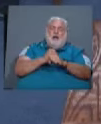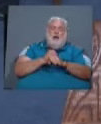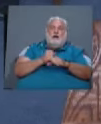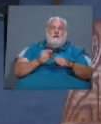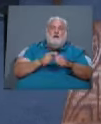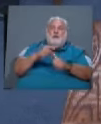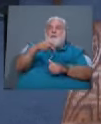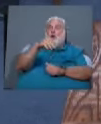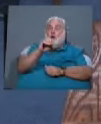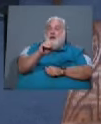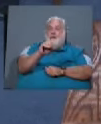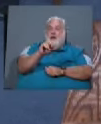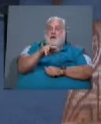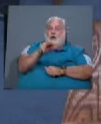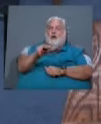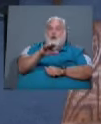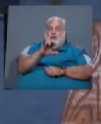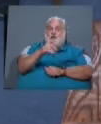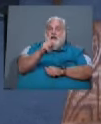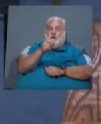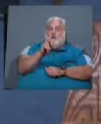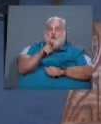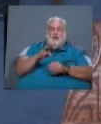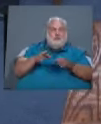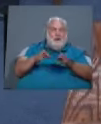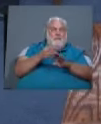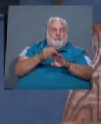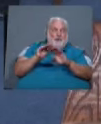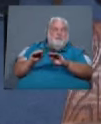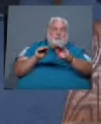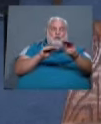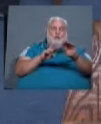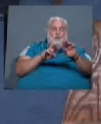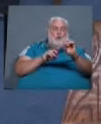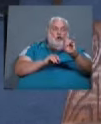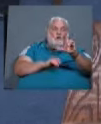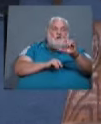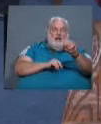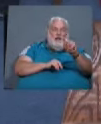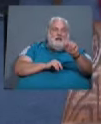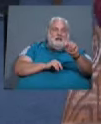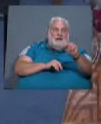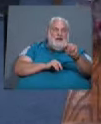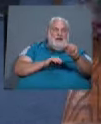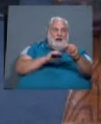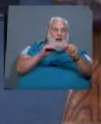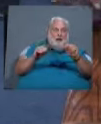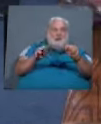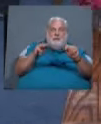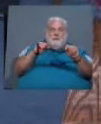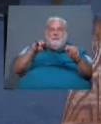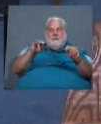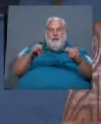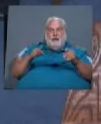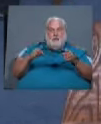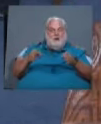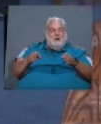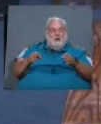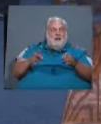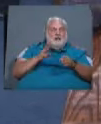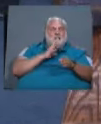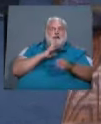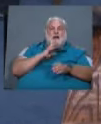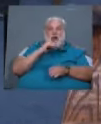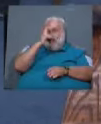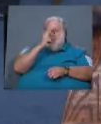office that was there at 33rd and Chester Street before it moved up to Roosevelt and State, before it finally moved over on Main Street. Let's talk about